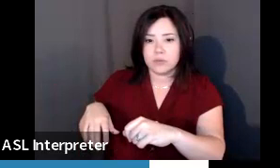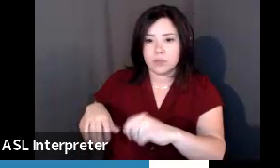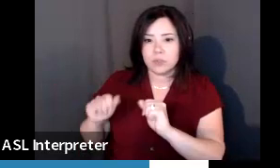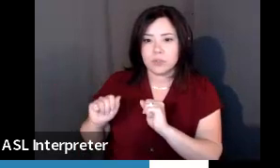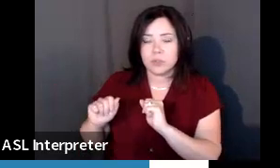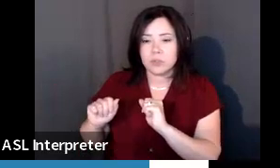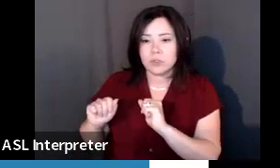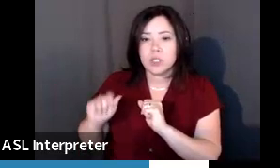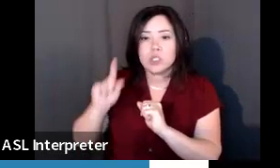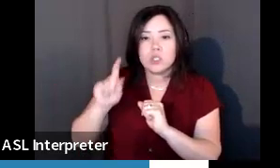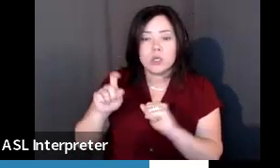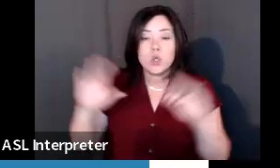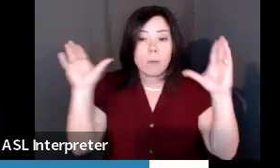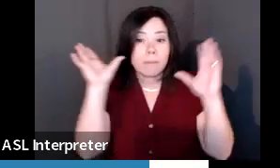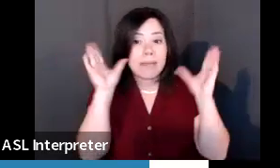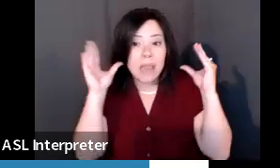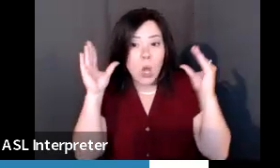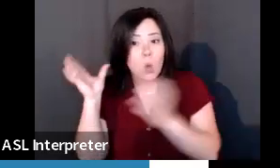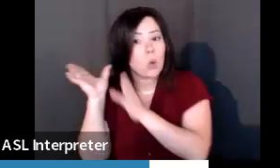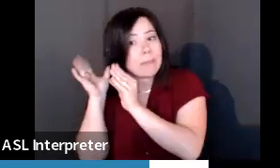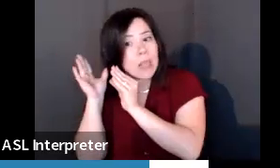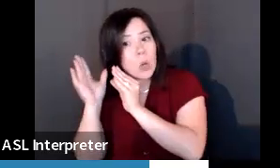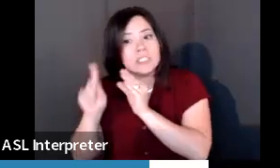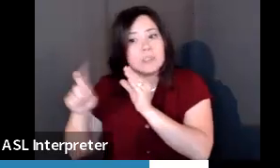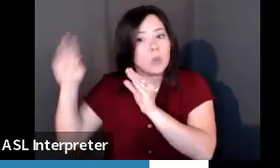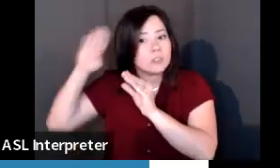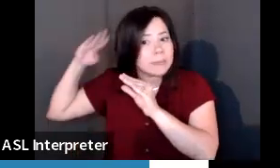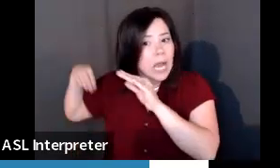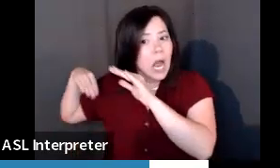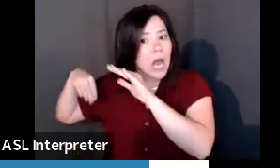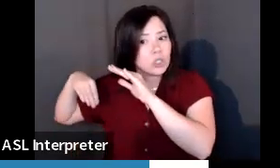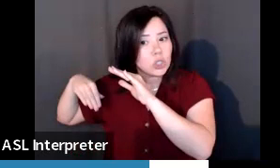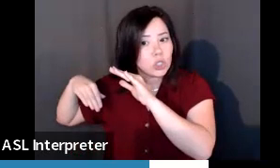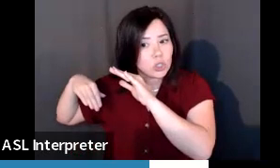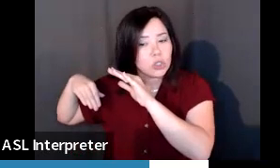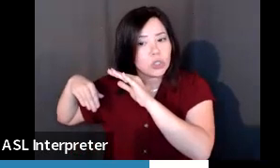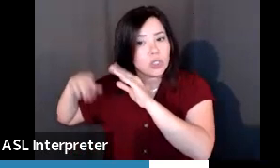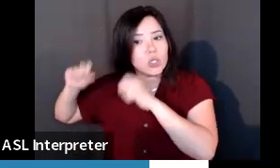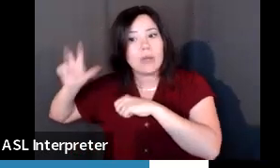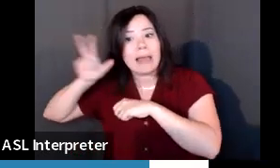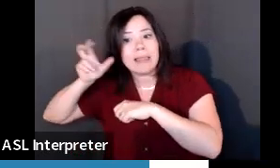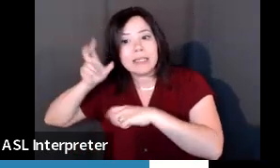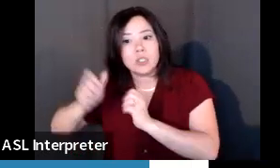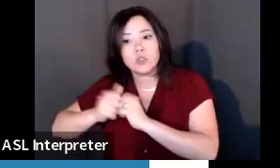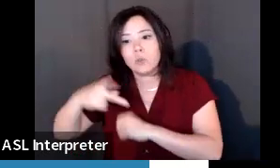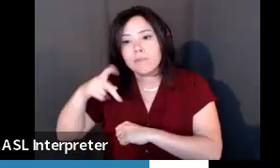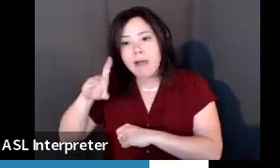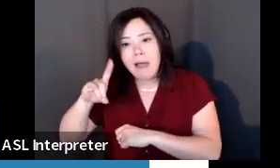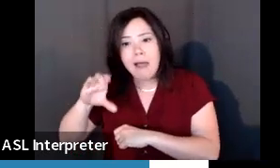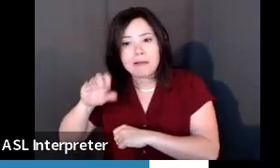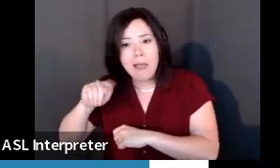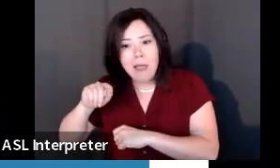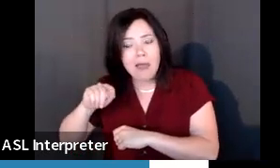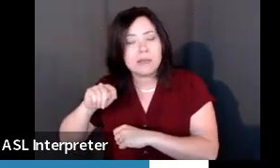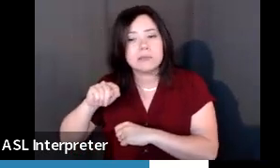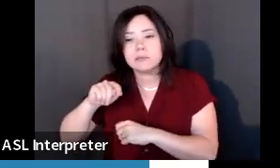lay under your pillow so that you don't disturb a partner. And then you can listen to podcasts. You pair it with your device. You can listen